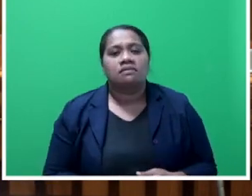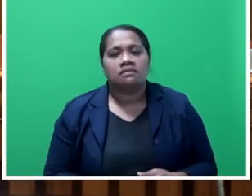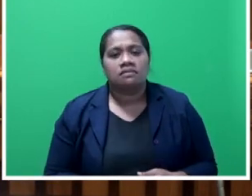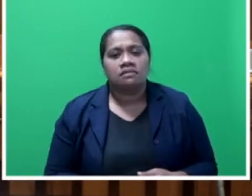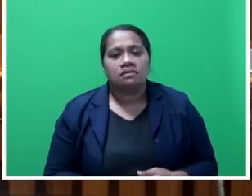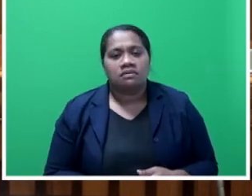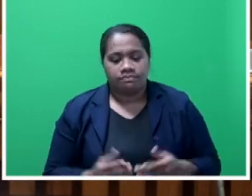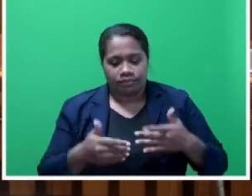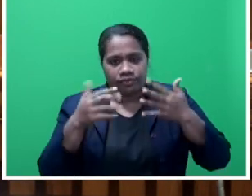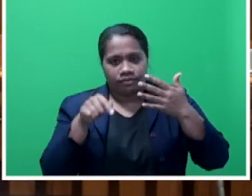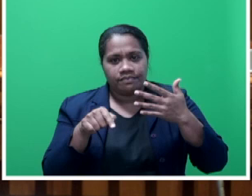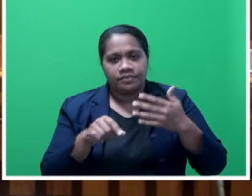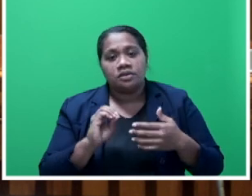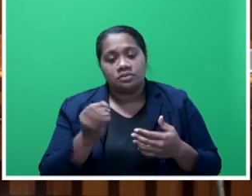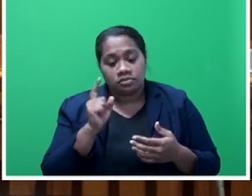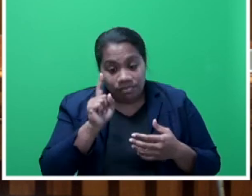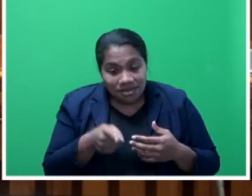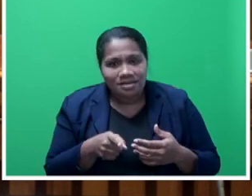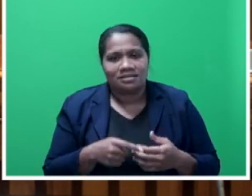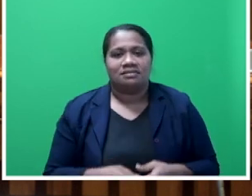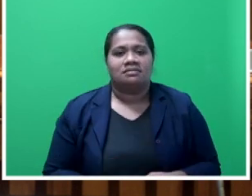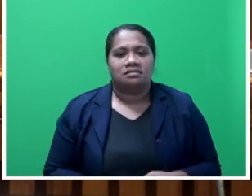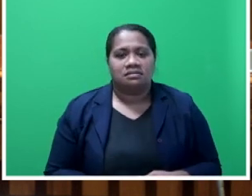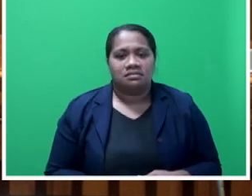That's the debt portfolio of Fiji Airways.